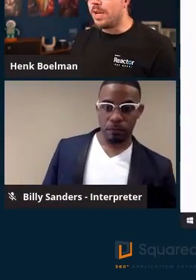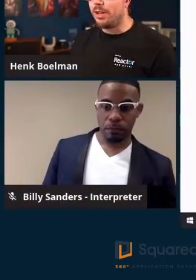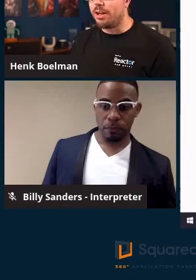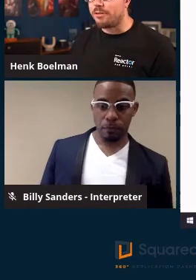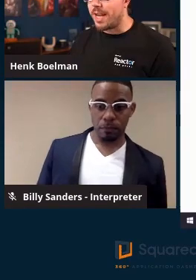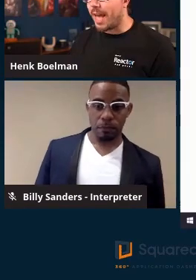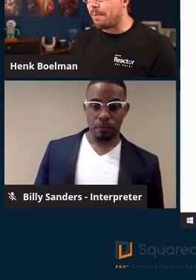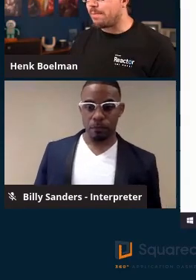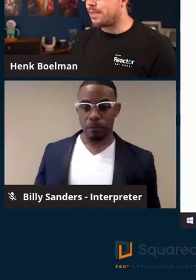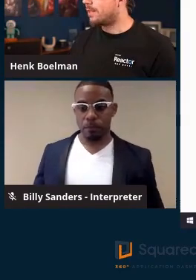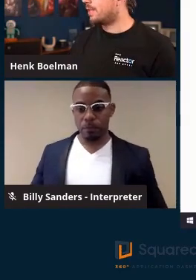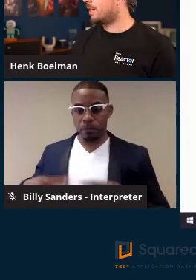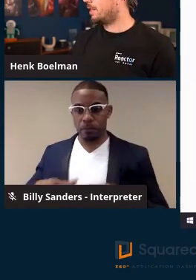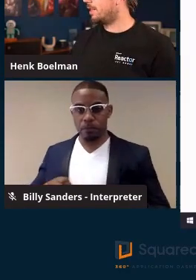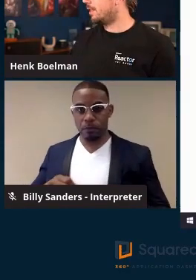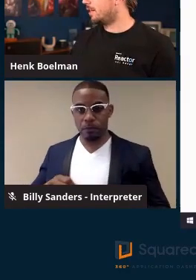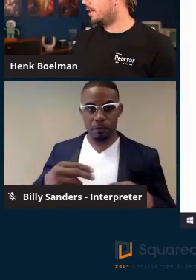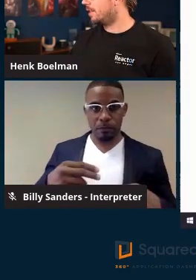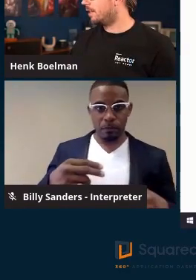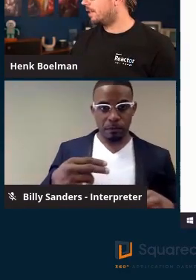A wheel of names.